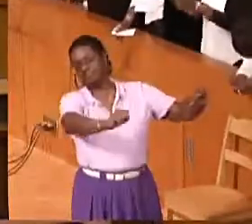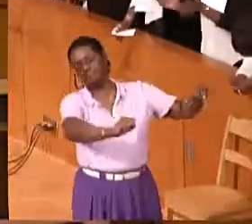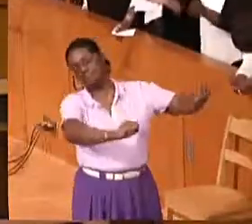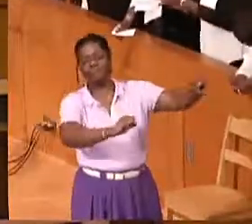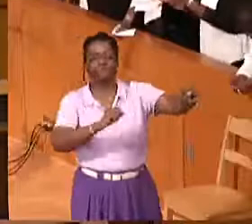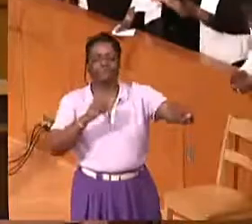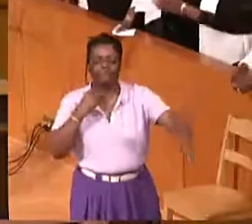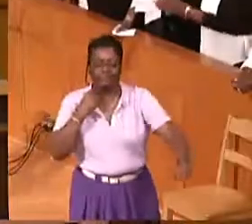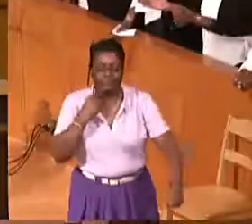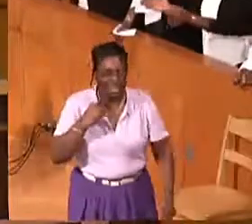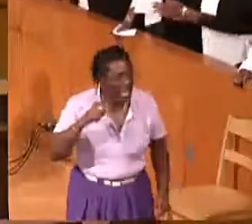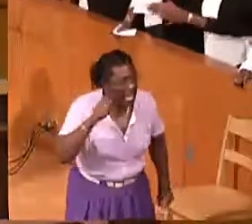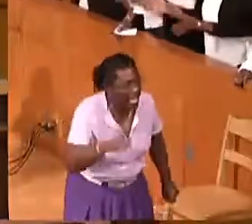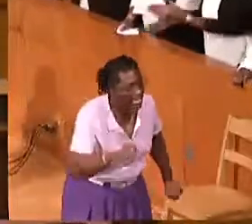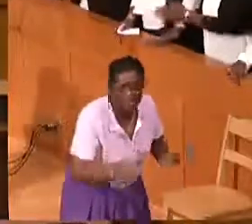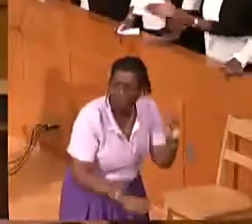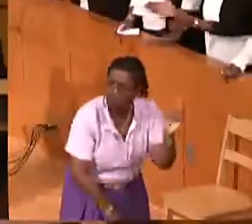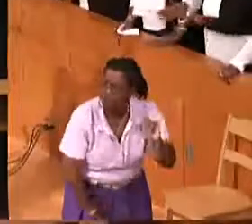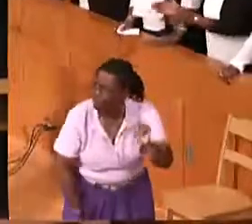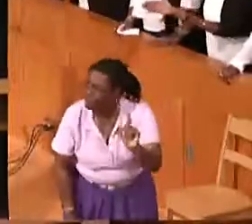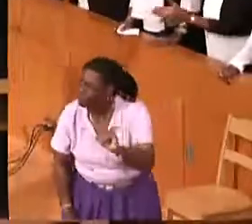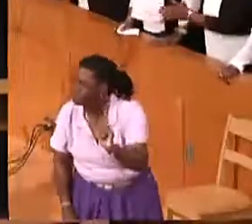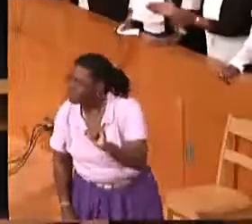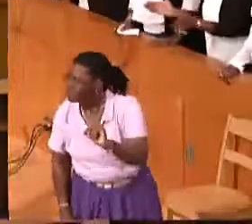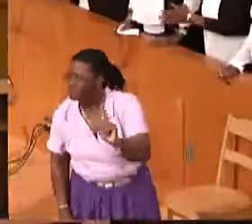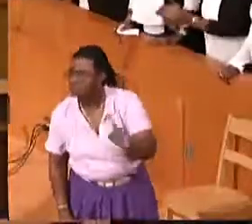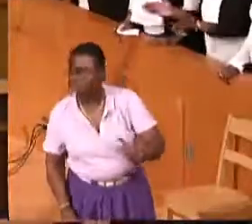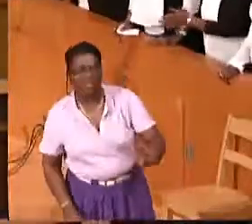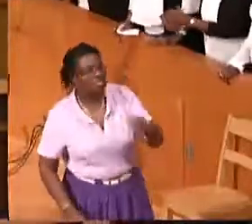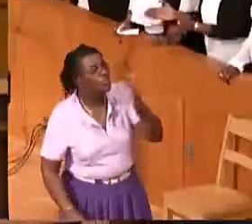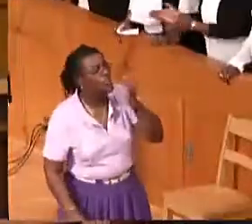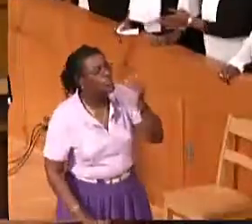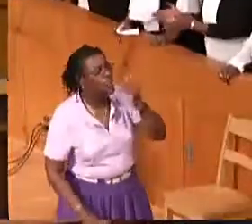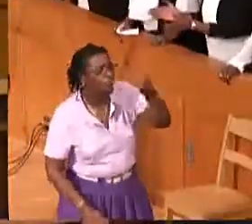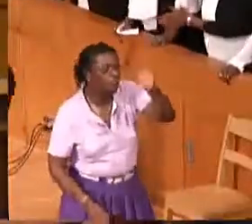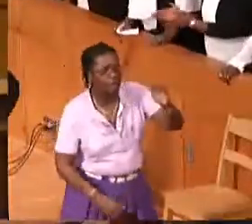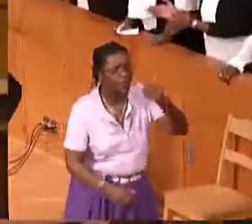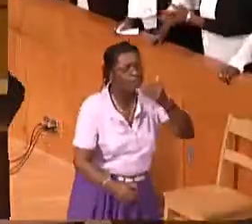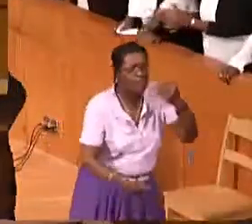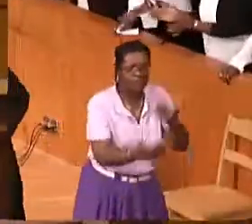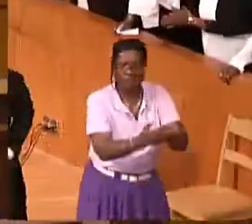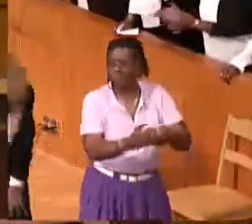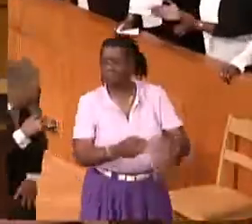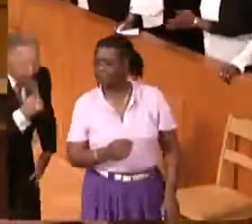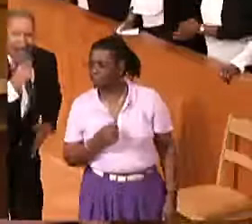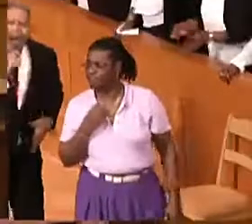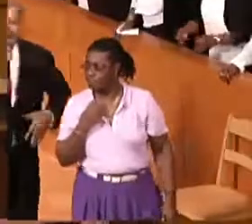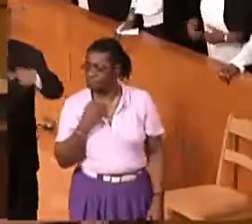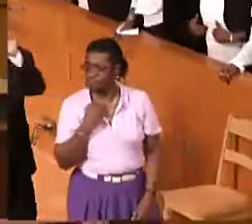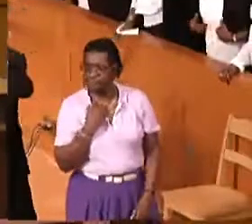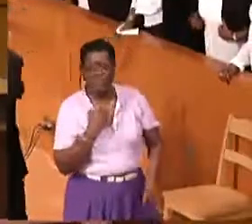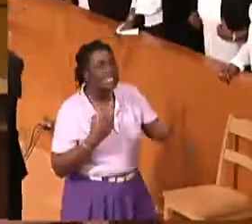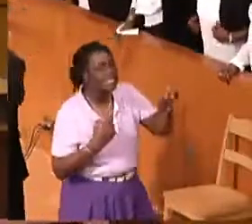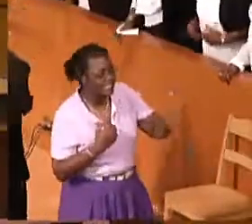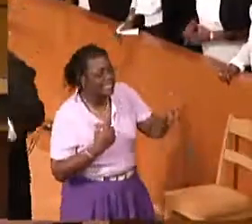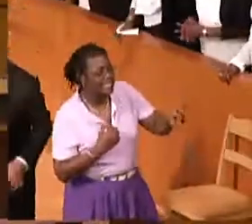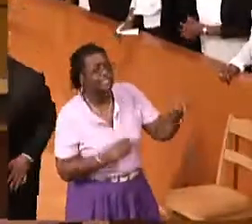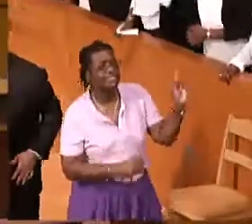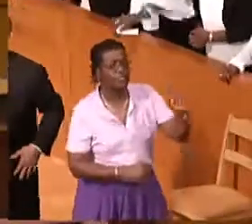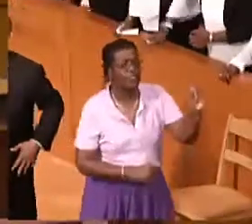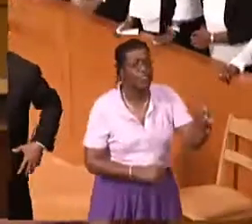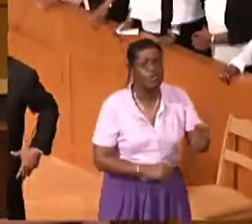I need somebody who knows he's been good. Don't fool me now. I need